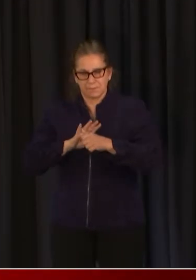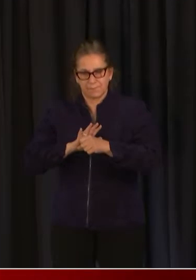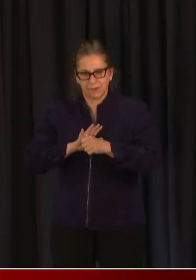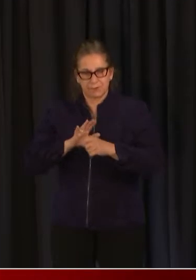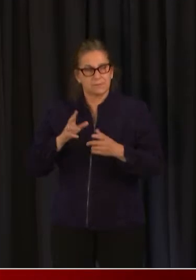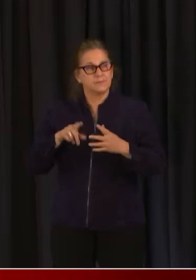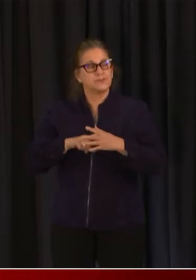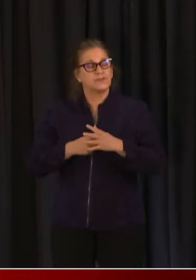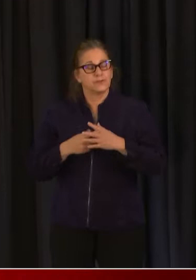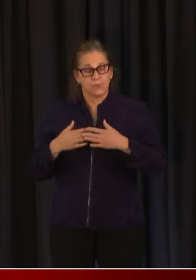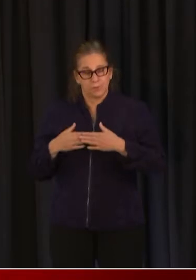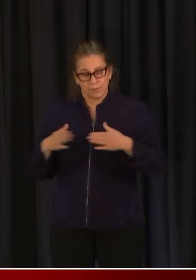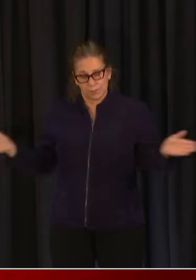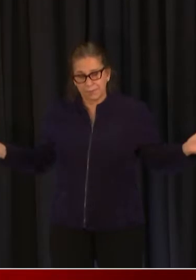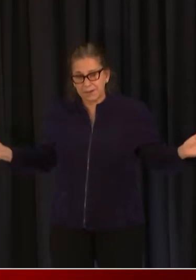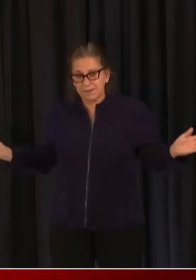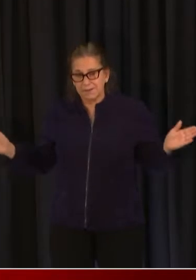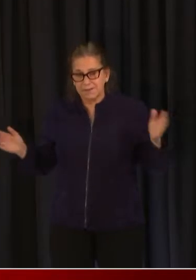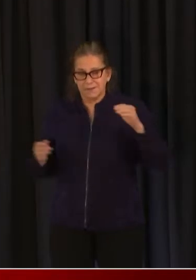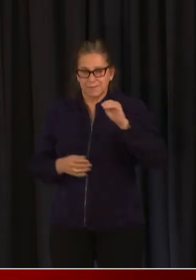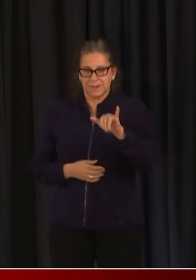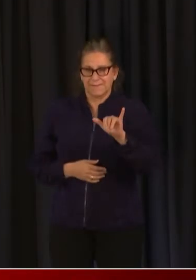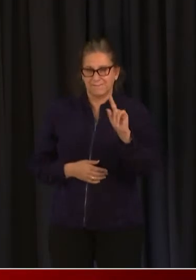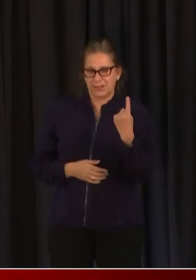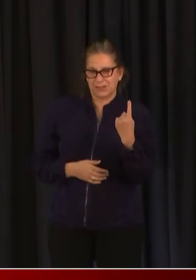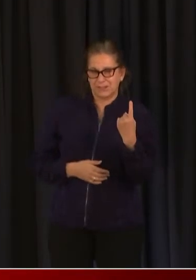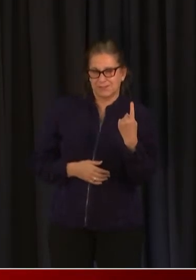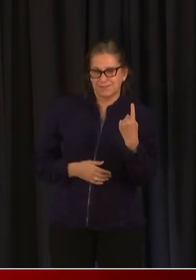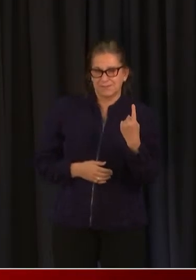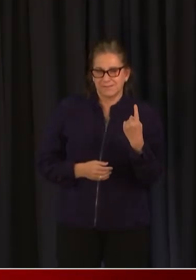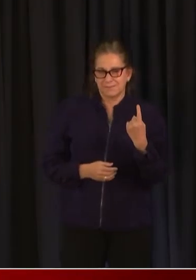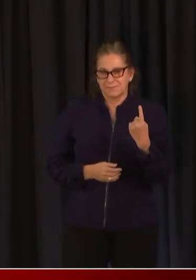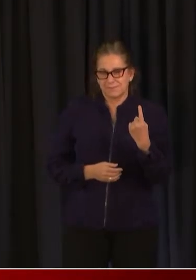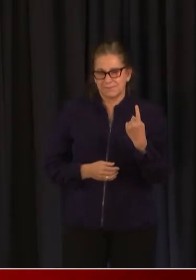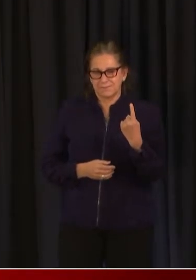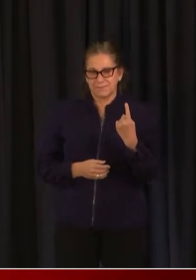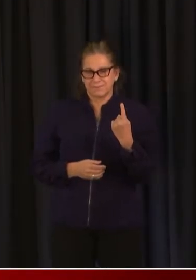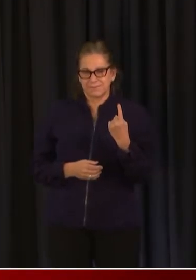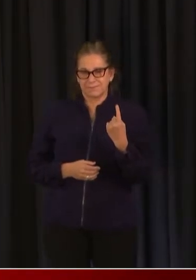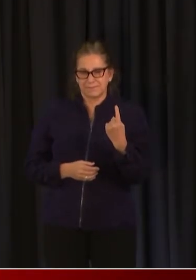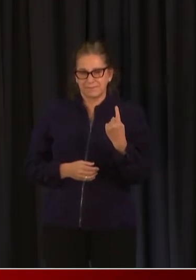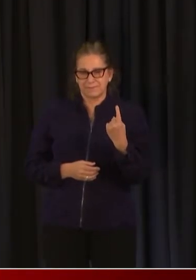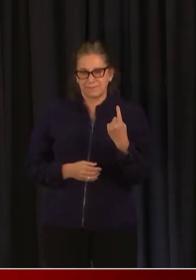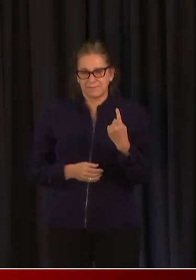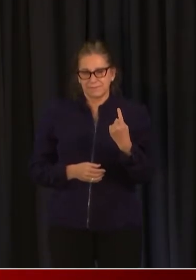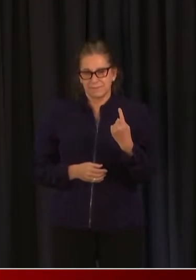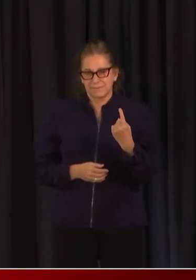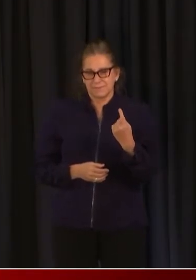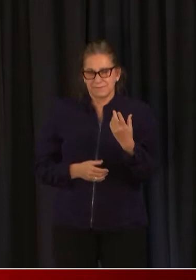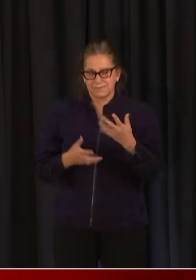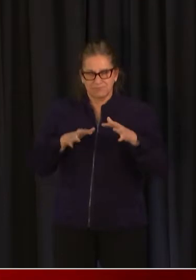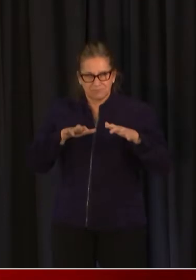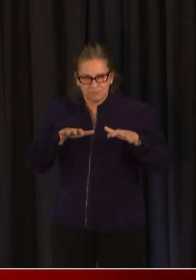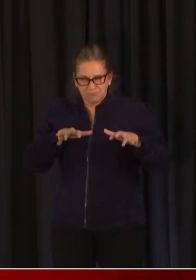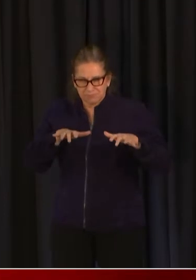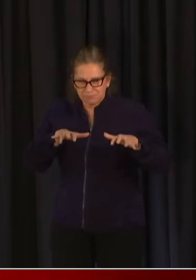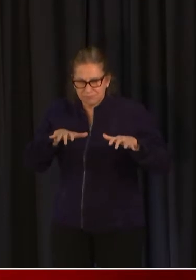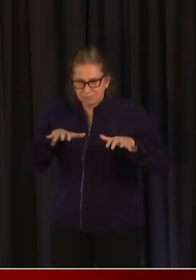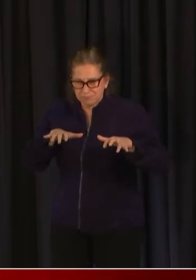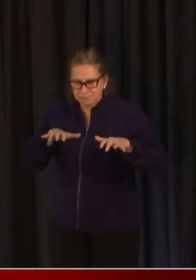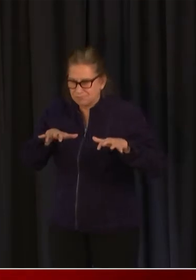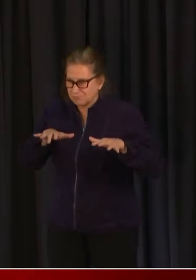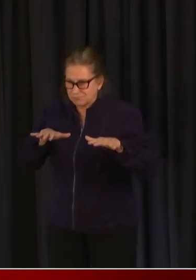May 1st. We will have canvases leaving at 9 a.m., 11 a.m., and 1